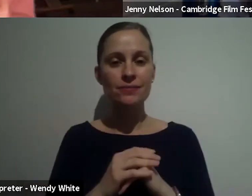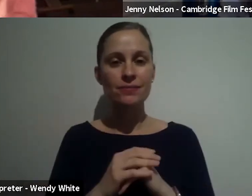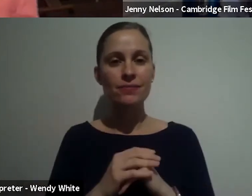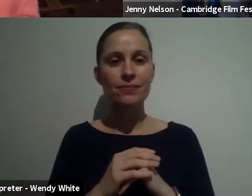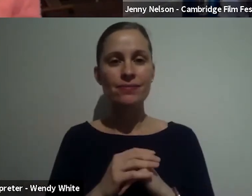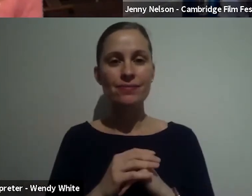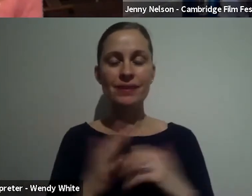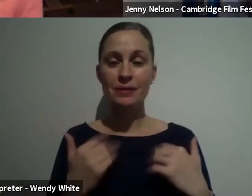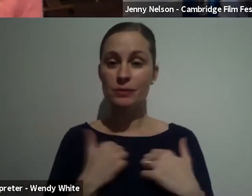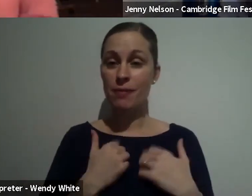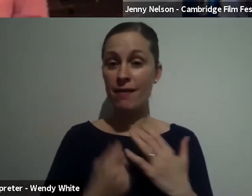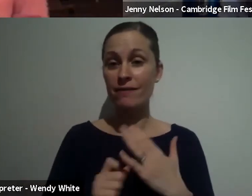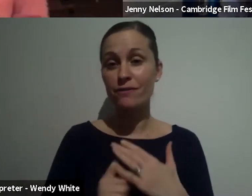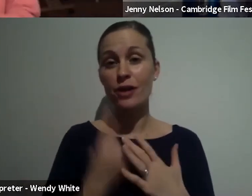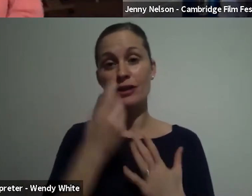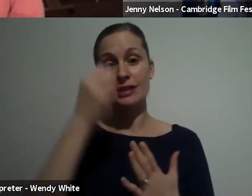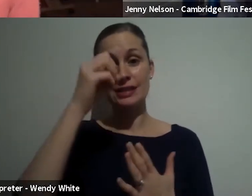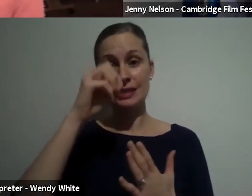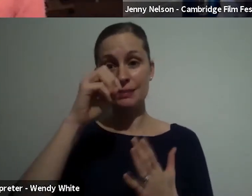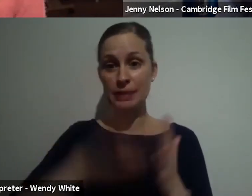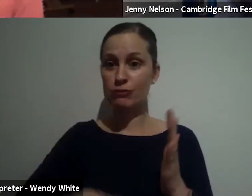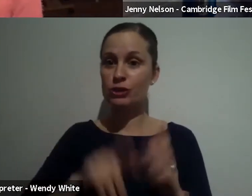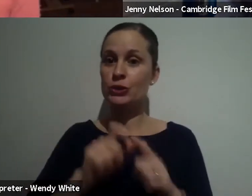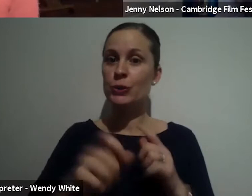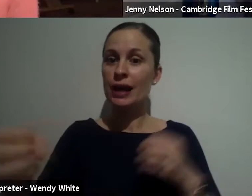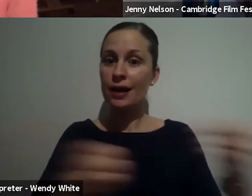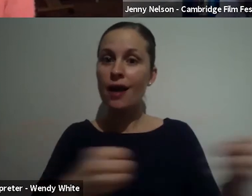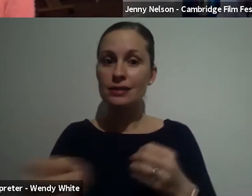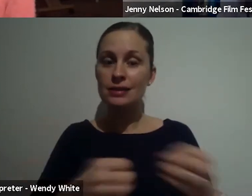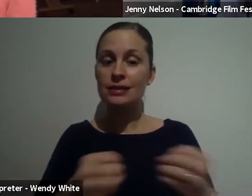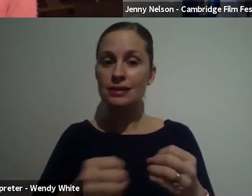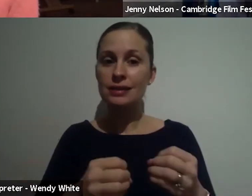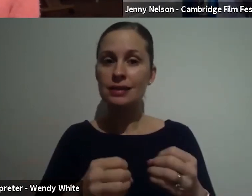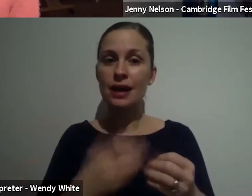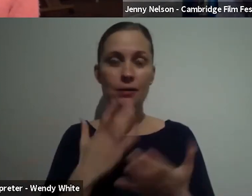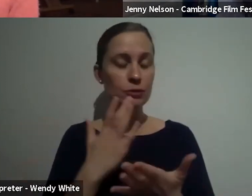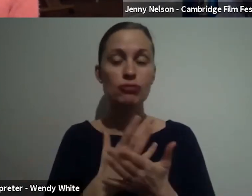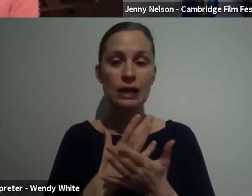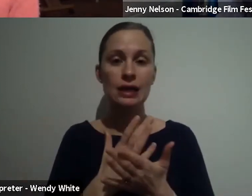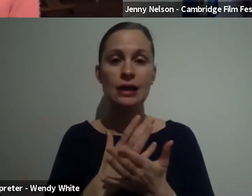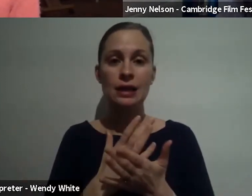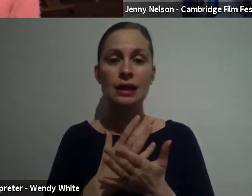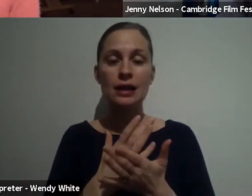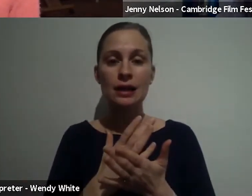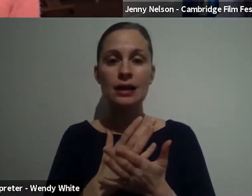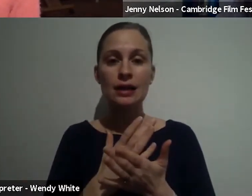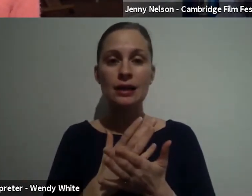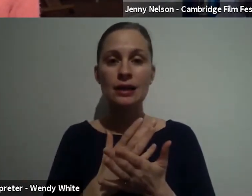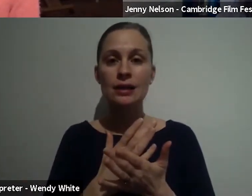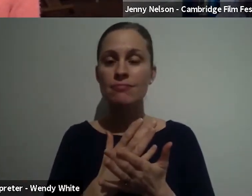it was my first experience in a casting, and I have to say it was one of the parts that